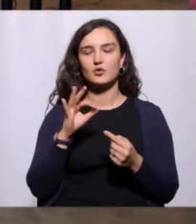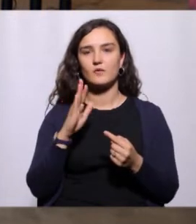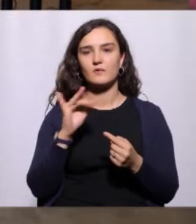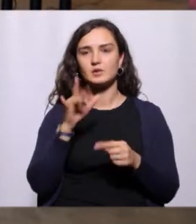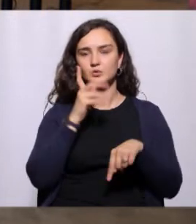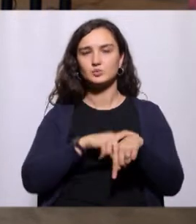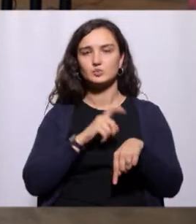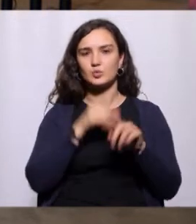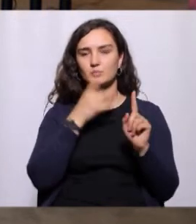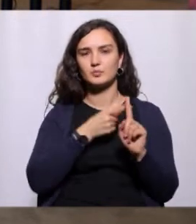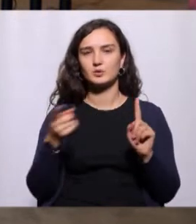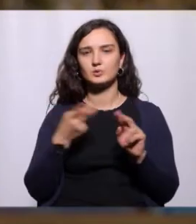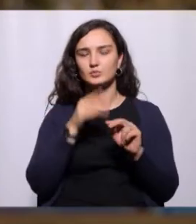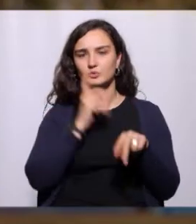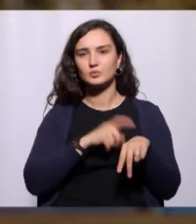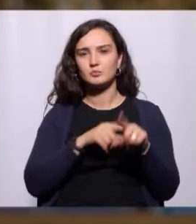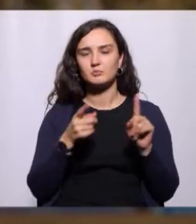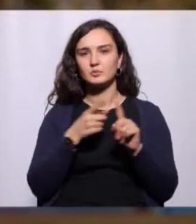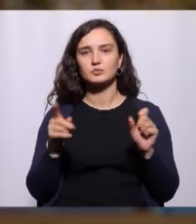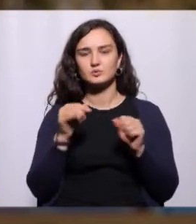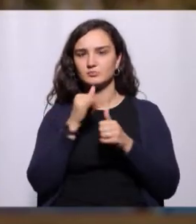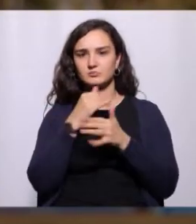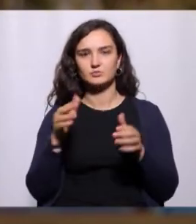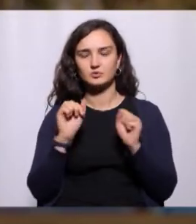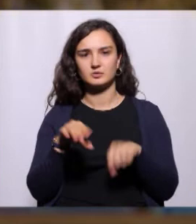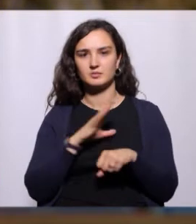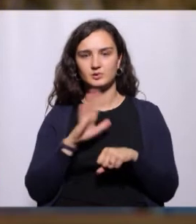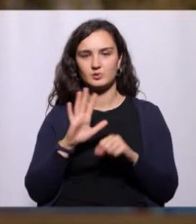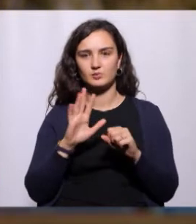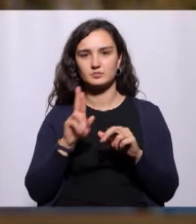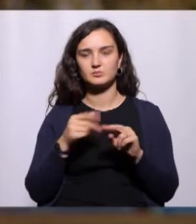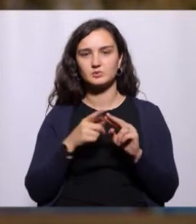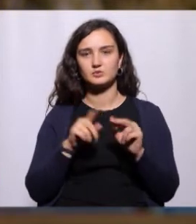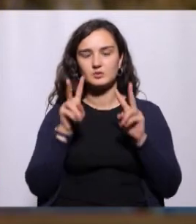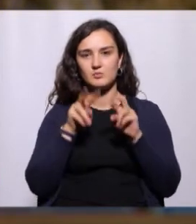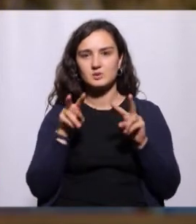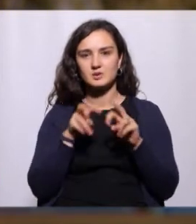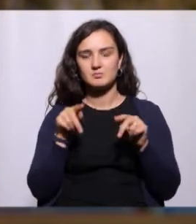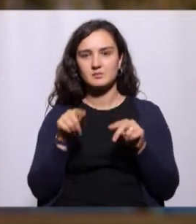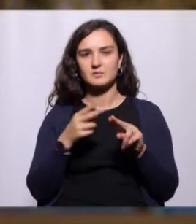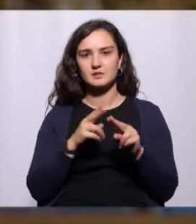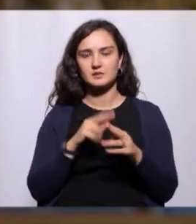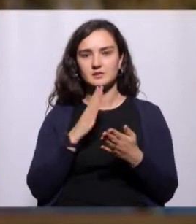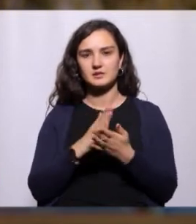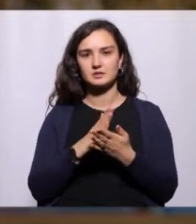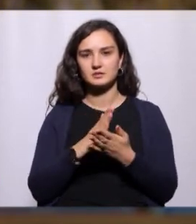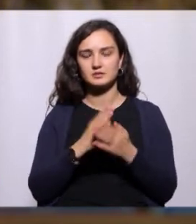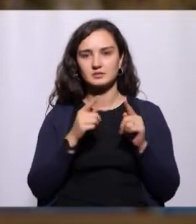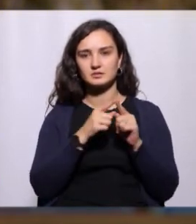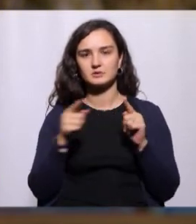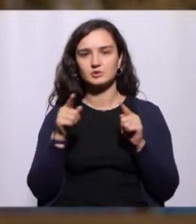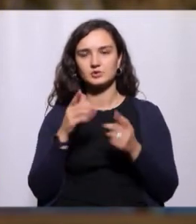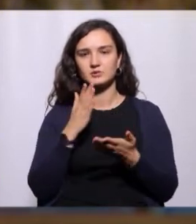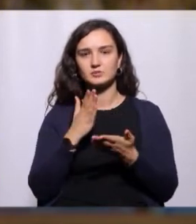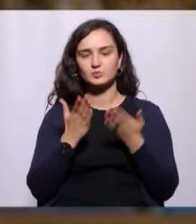a time period. A time period can't be a line, while check-in is a line that